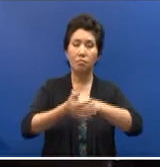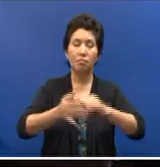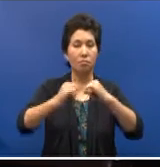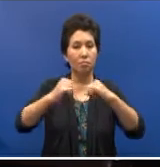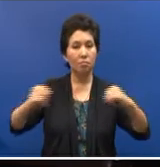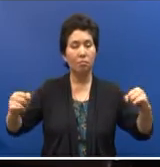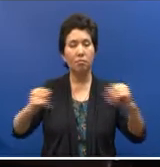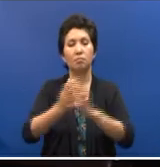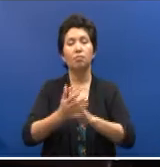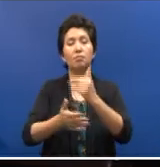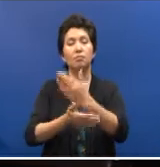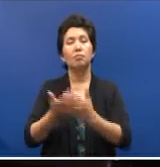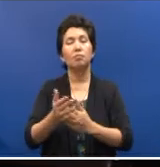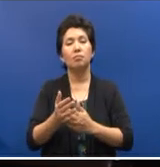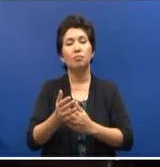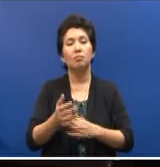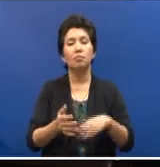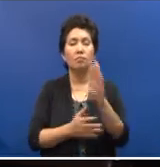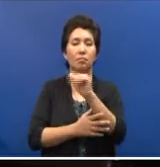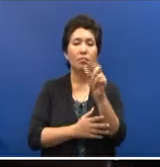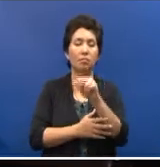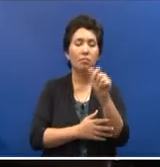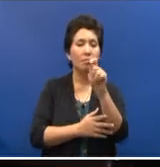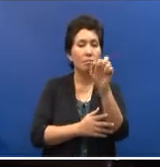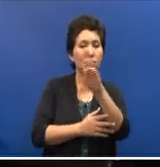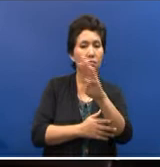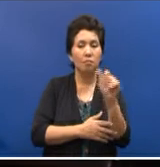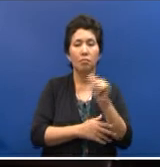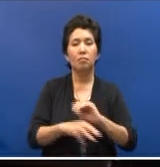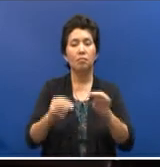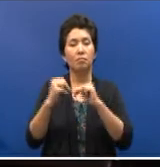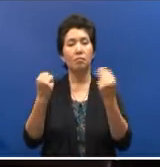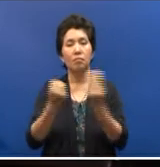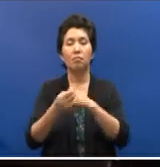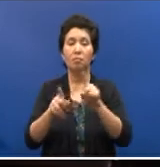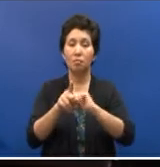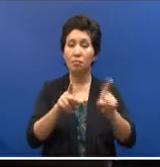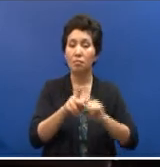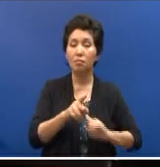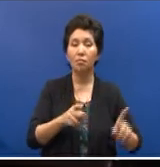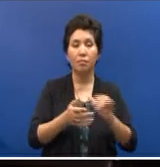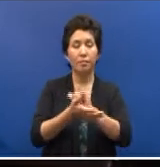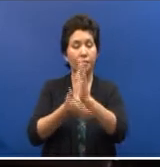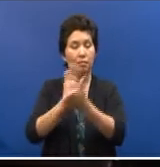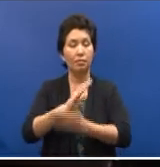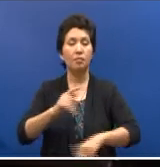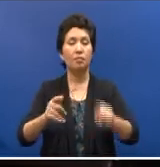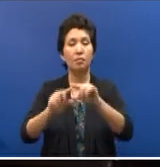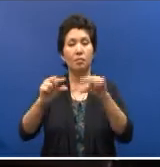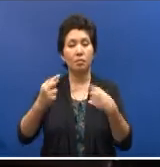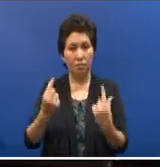of political organization, for example, band and tribal political organizations, okay, whereby those